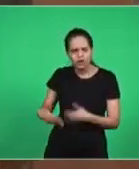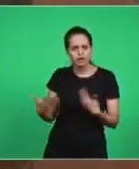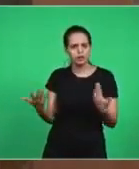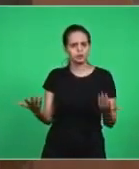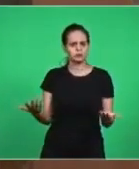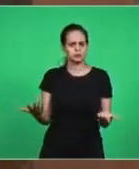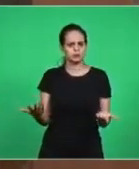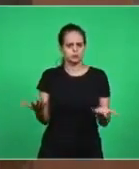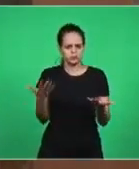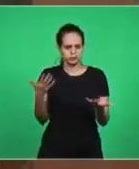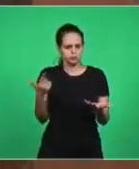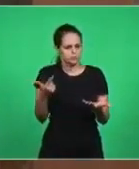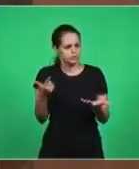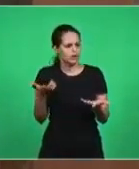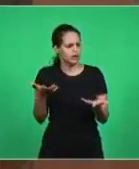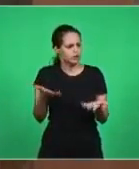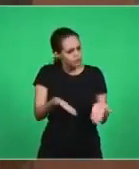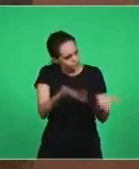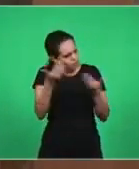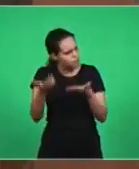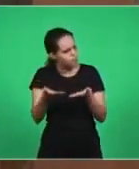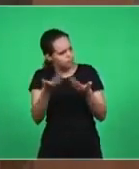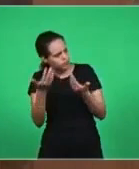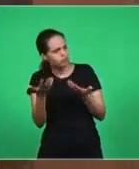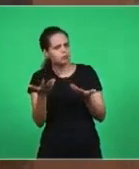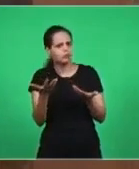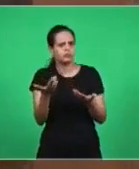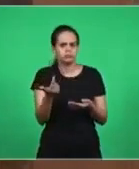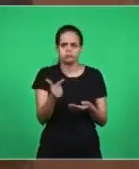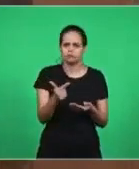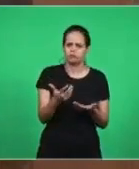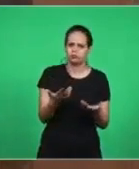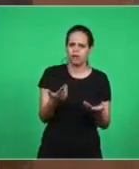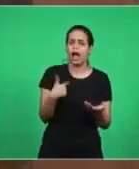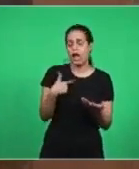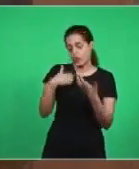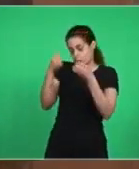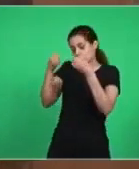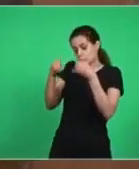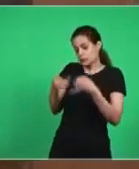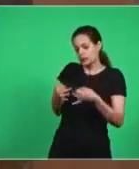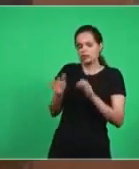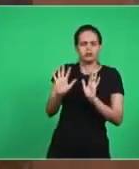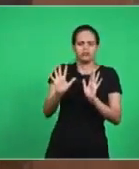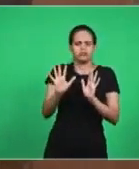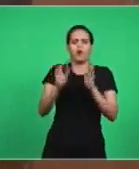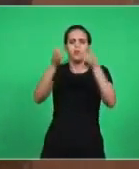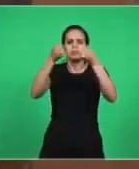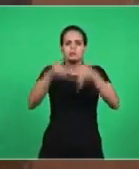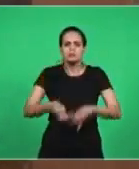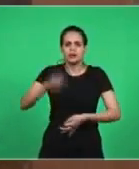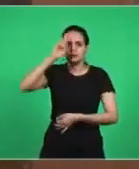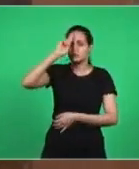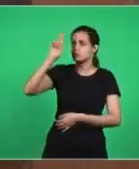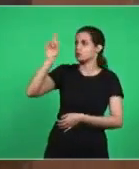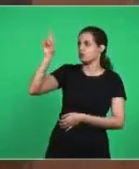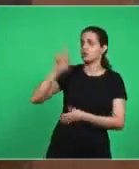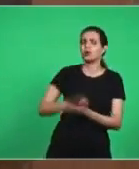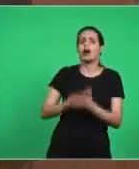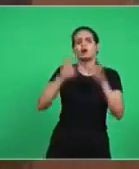attention to this, there is no government, and this is wrong. But you can say, oh, I have an explanation, but